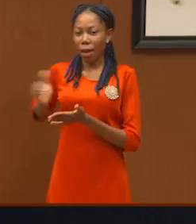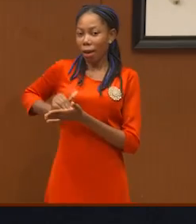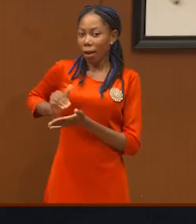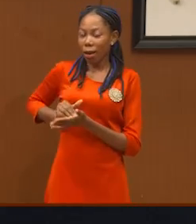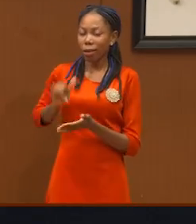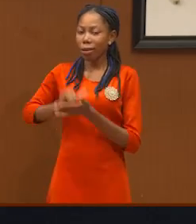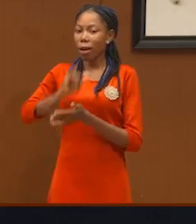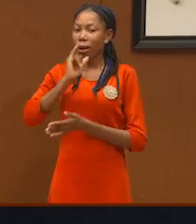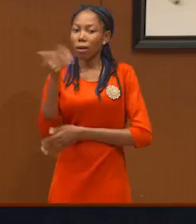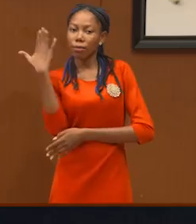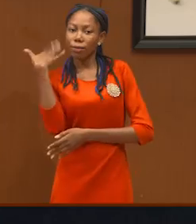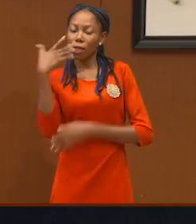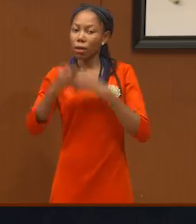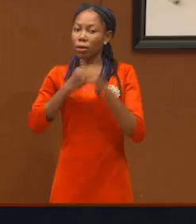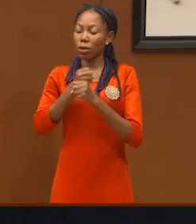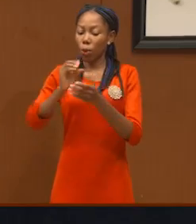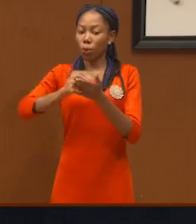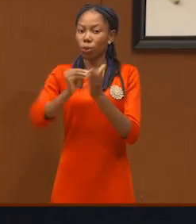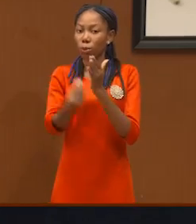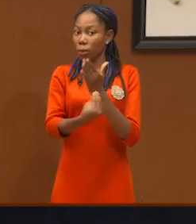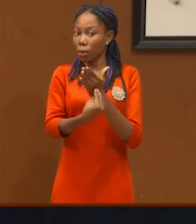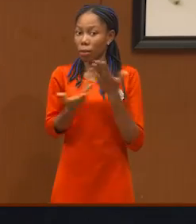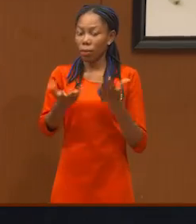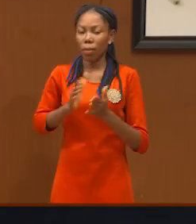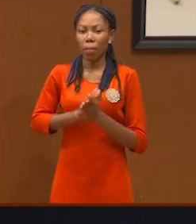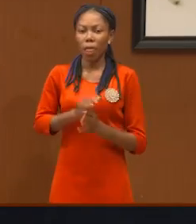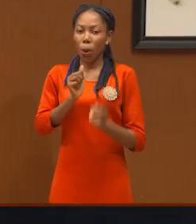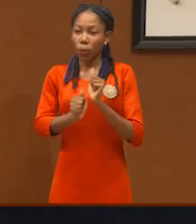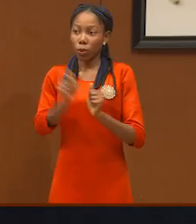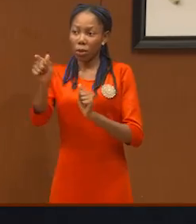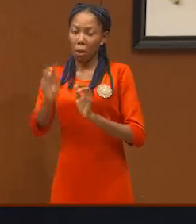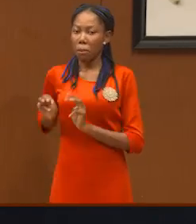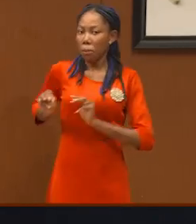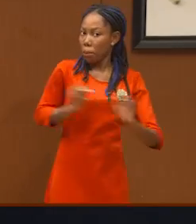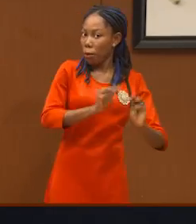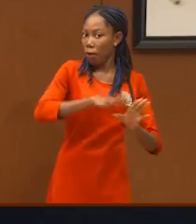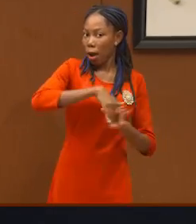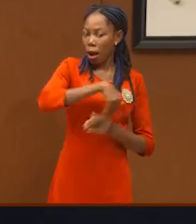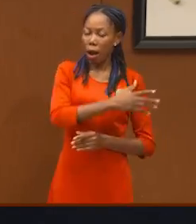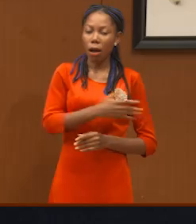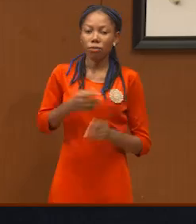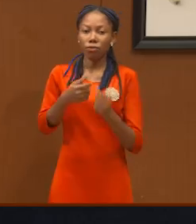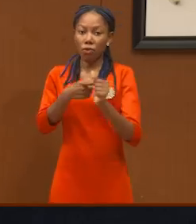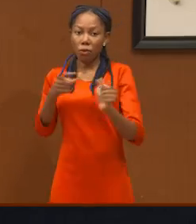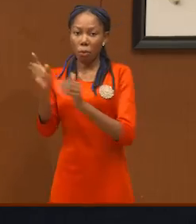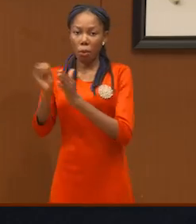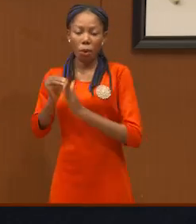last year, October, which he vacated my